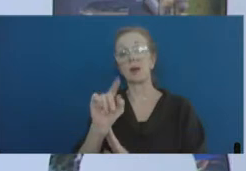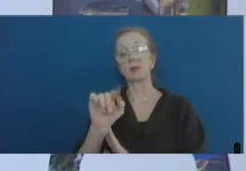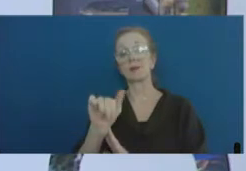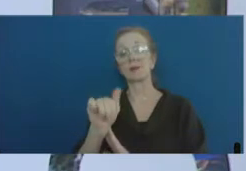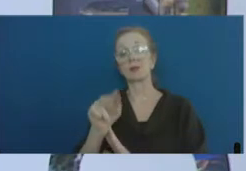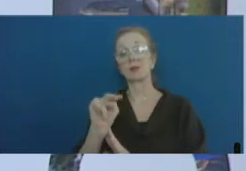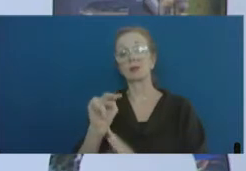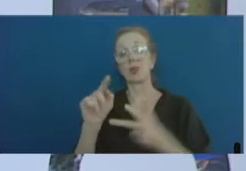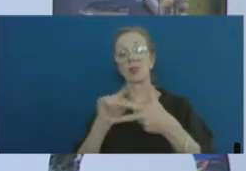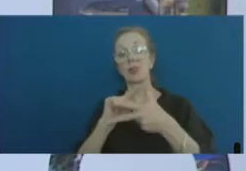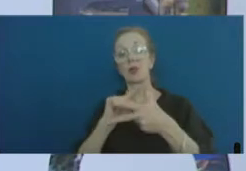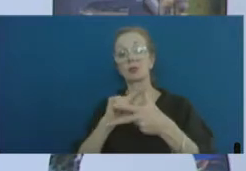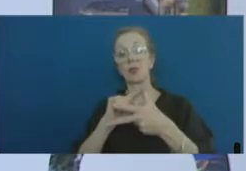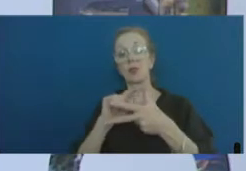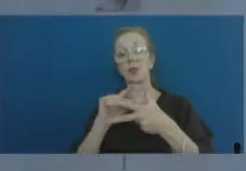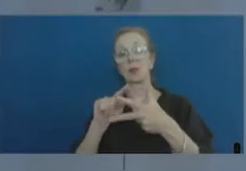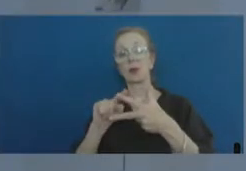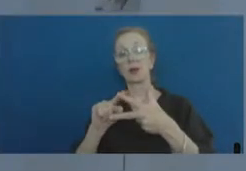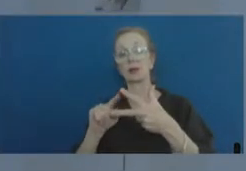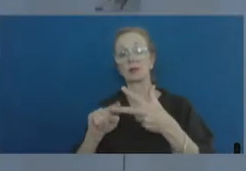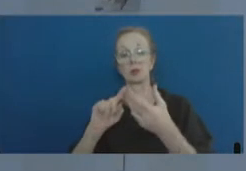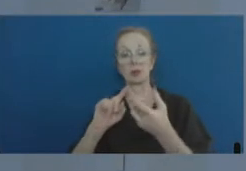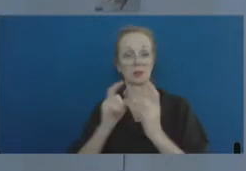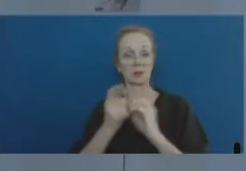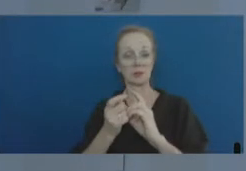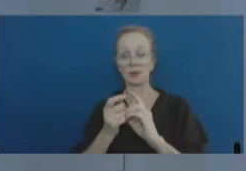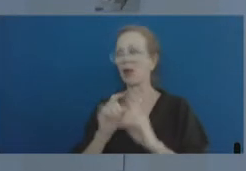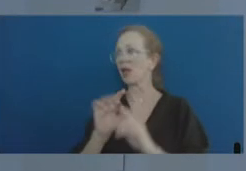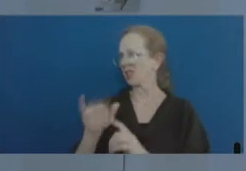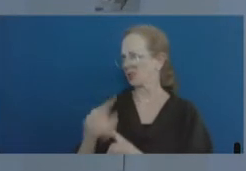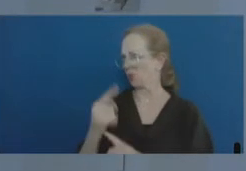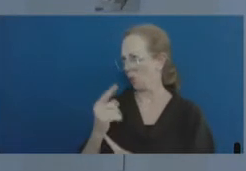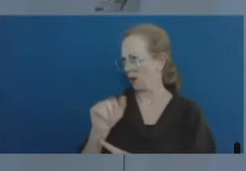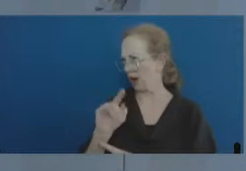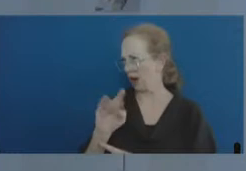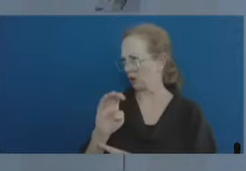Those three changes. And that's 1 acre or more? No,